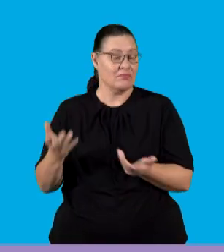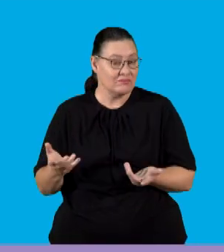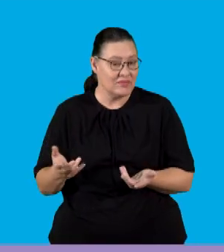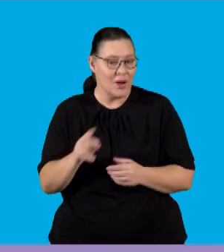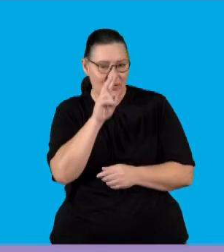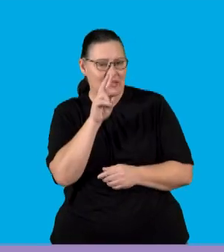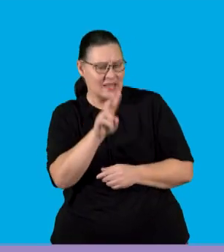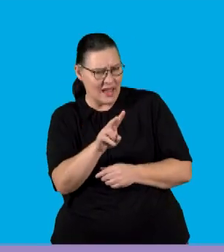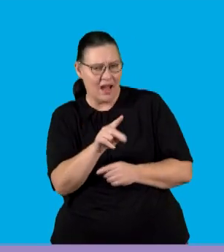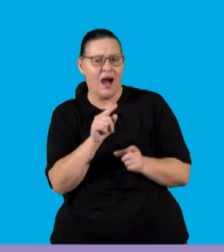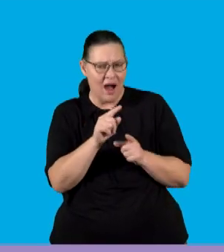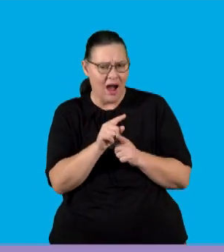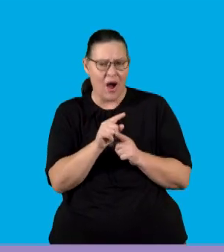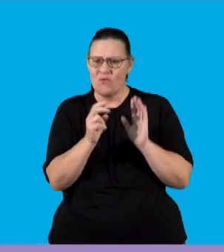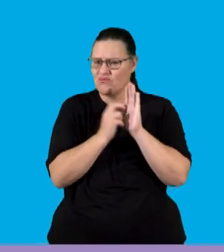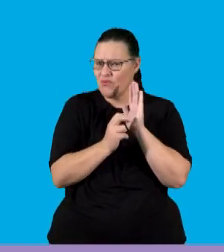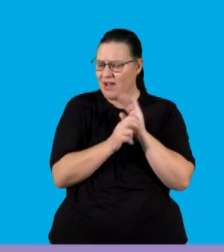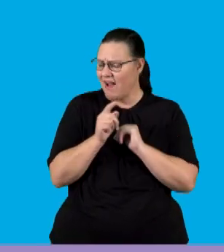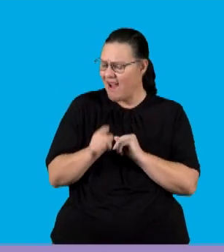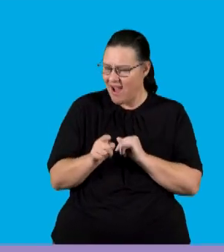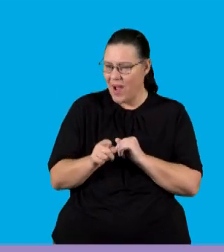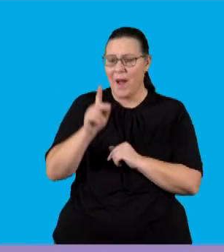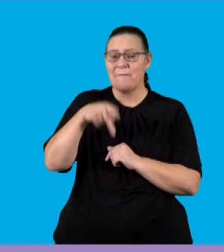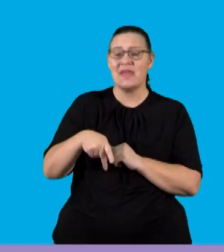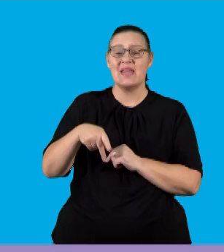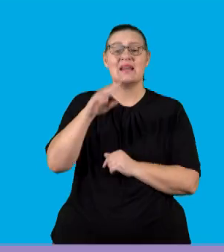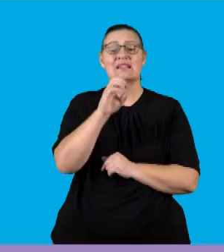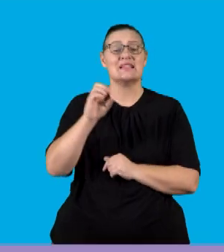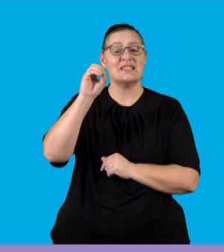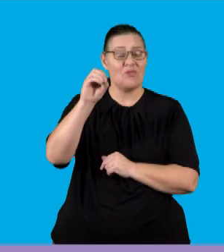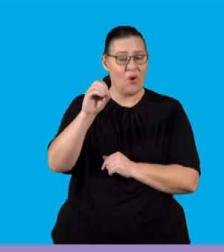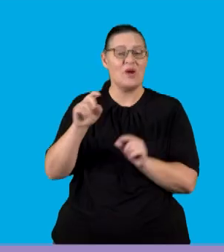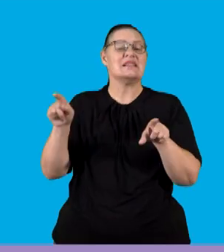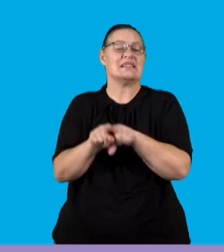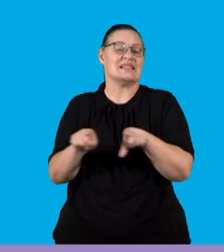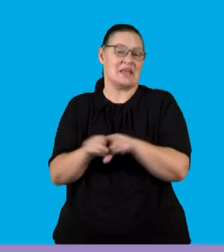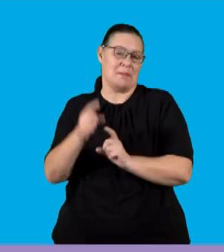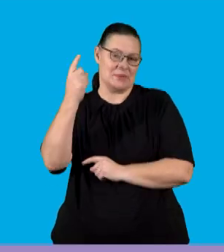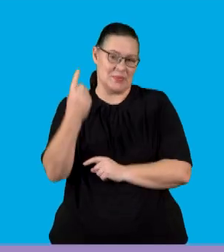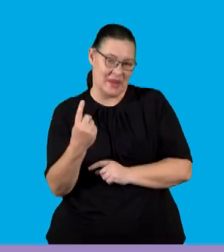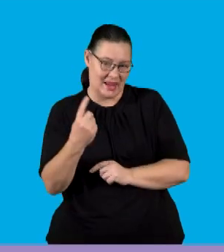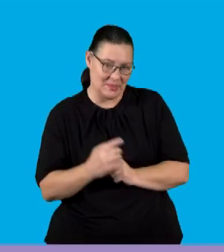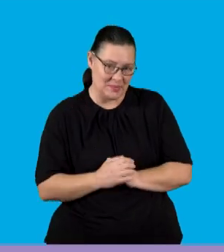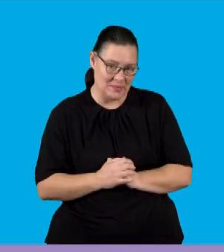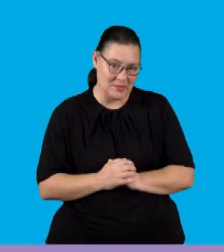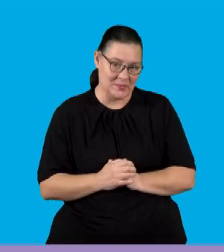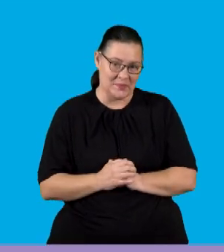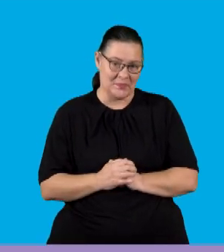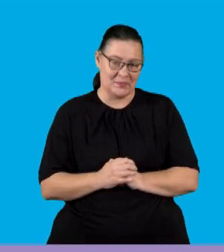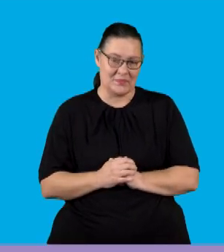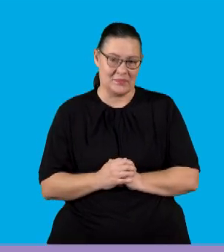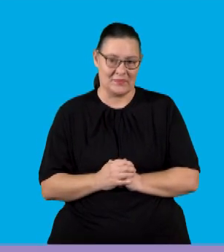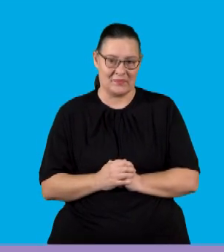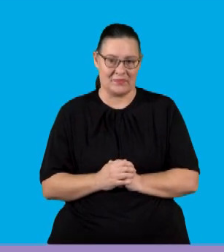as we can see, according to our equation there, that our p exponent 0 is equals to